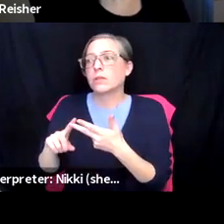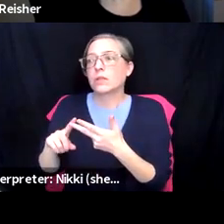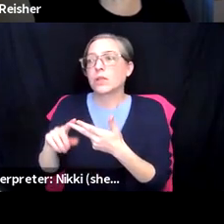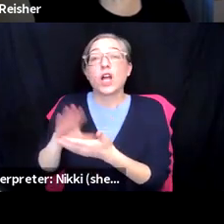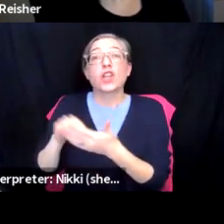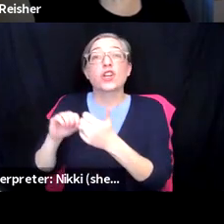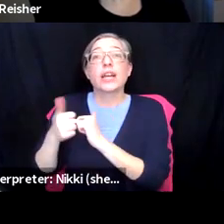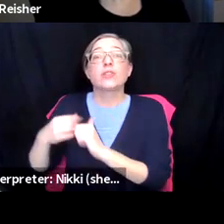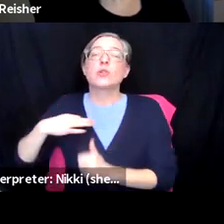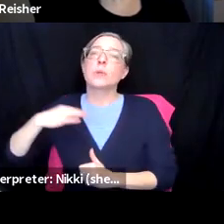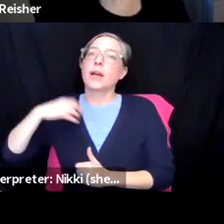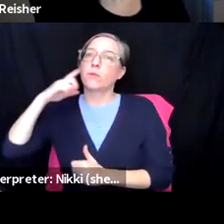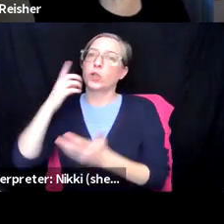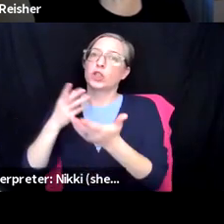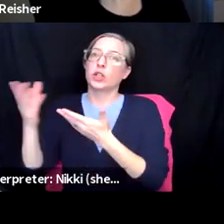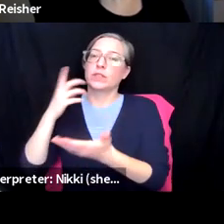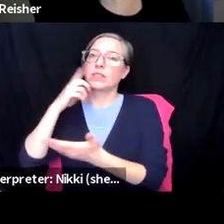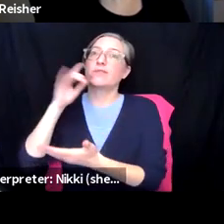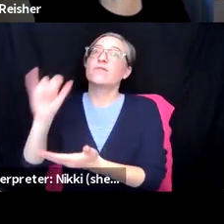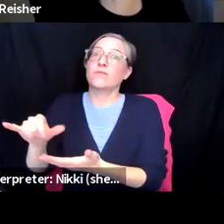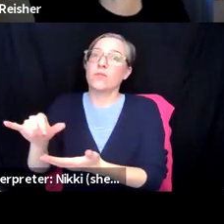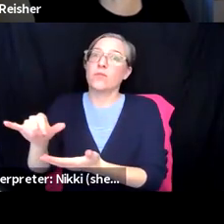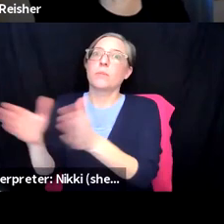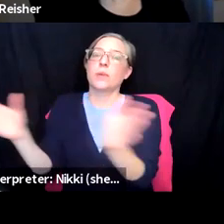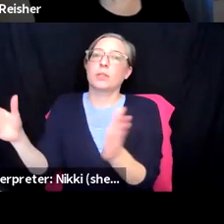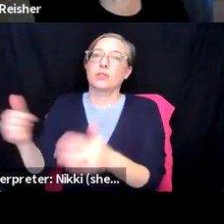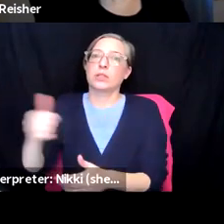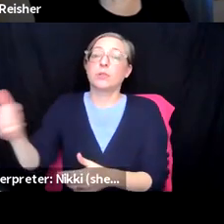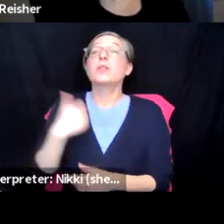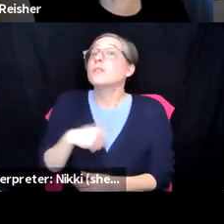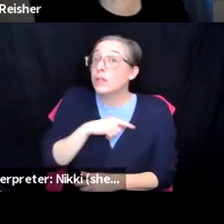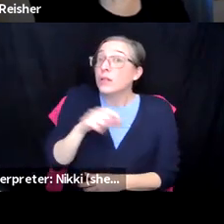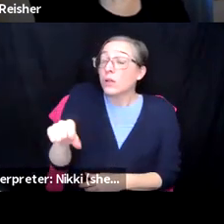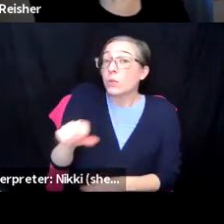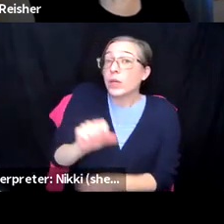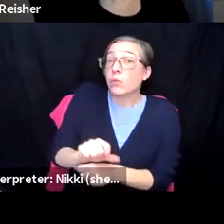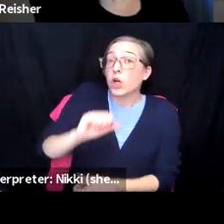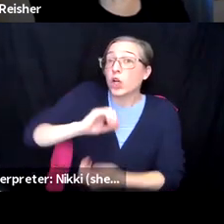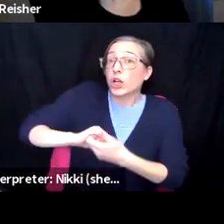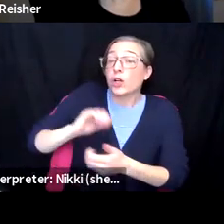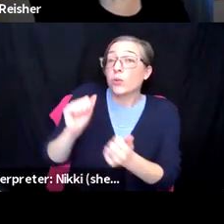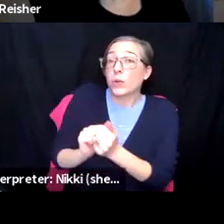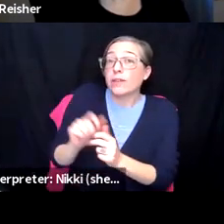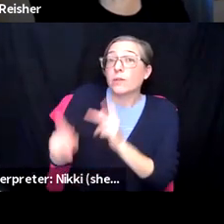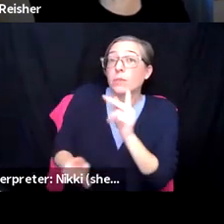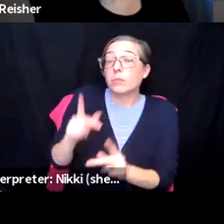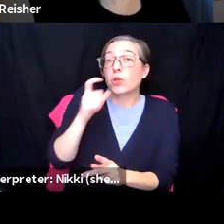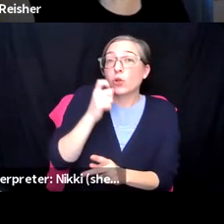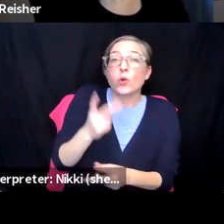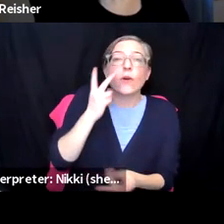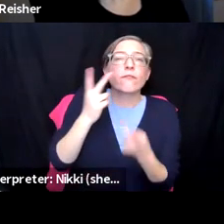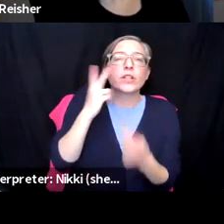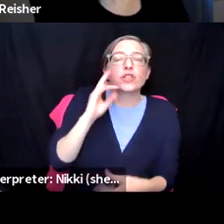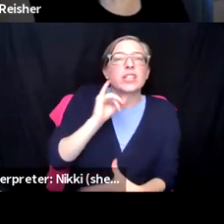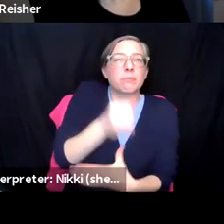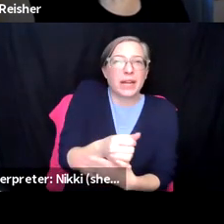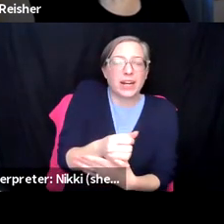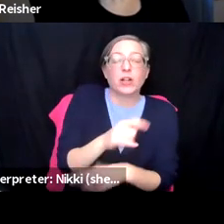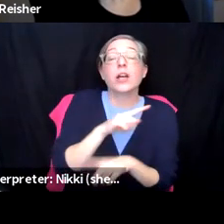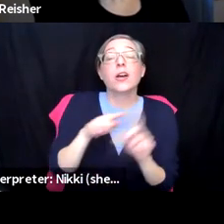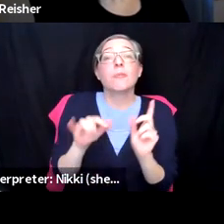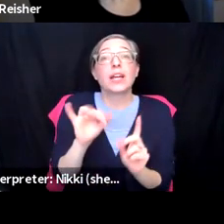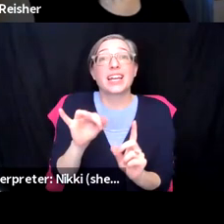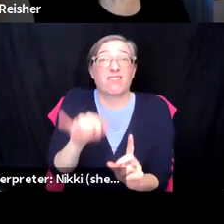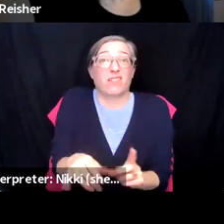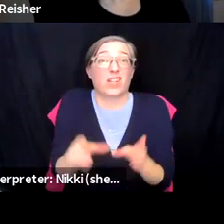with people who are vision impaired, but if this is a person that is wanting the specific training on, it's a